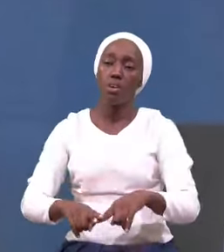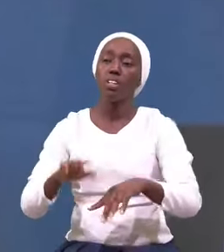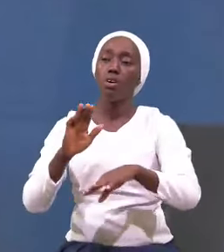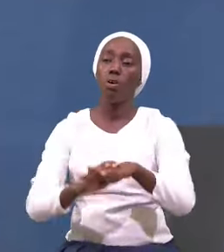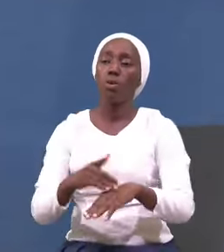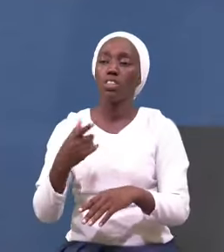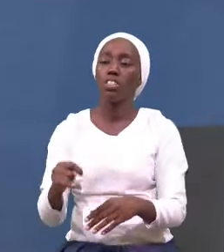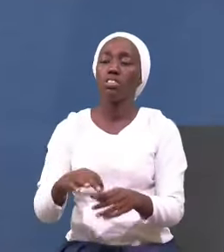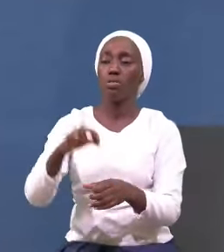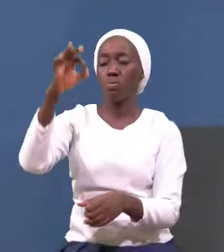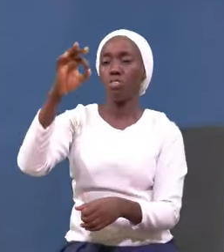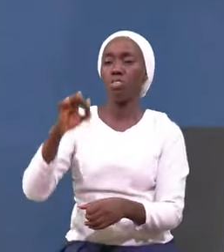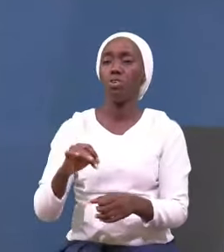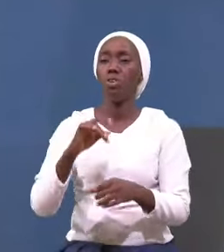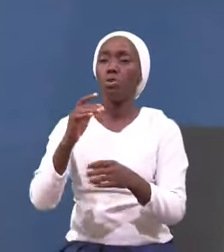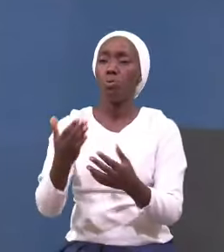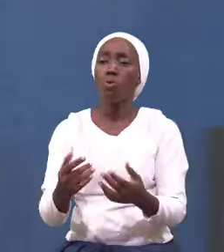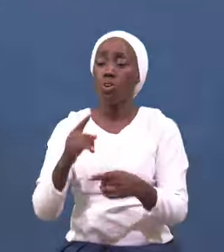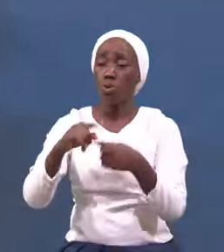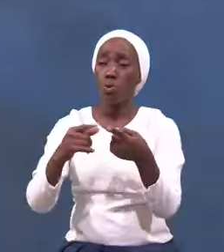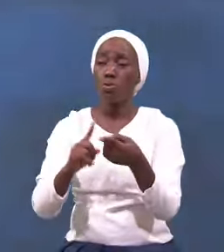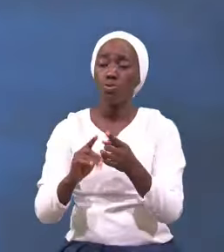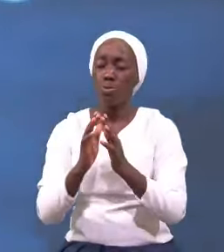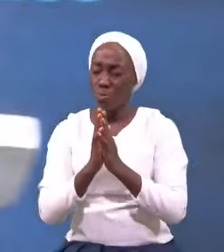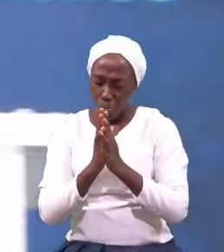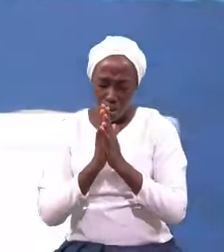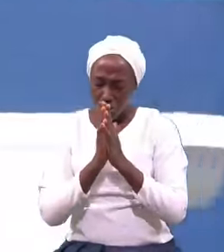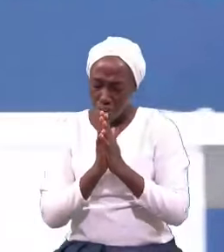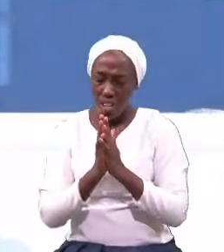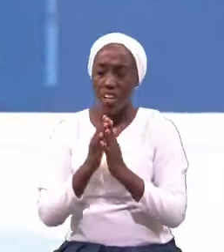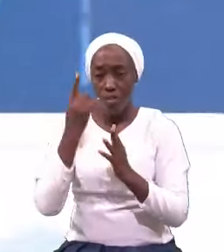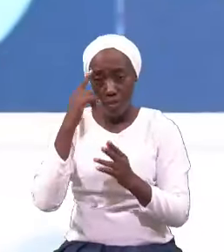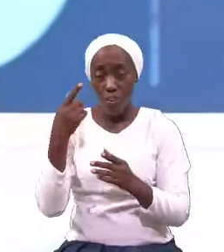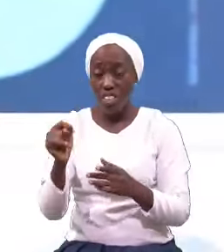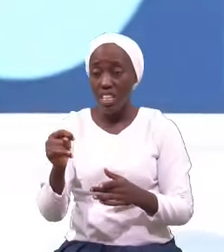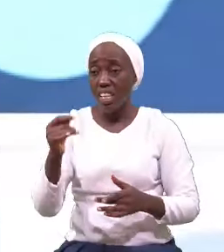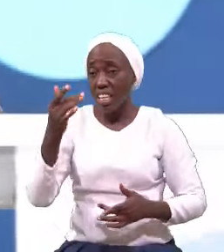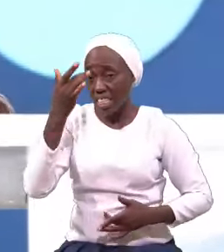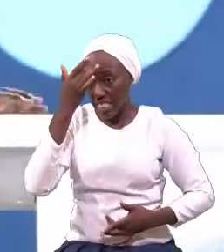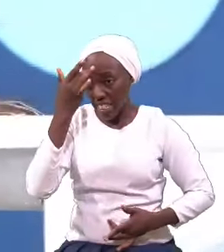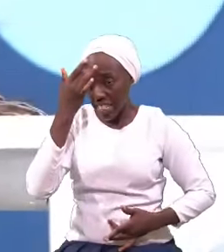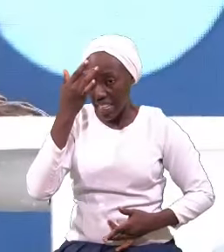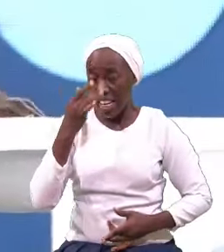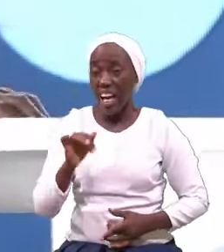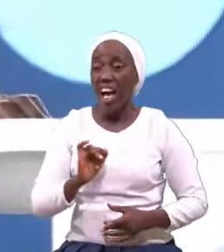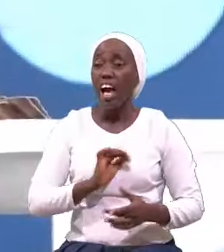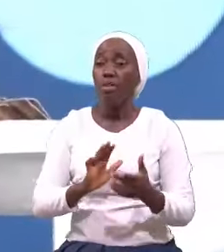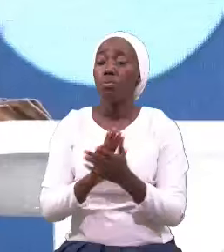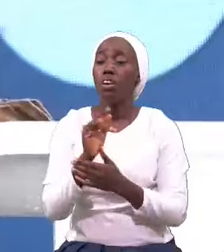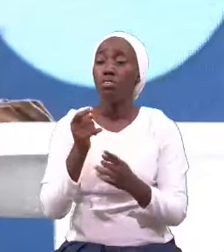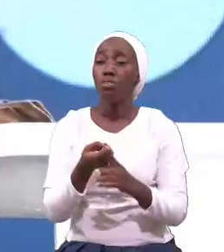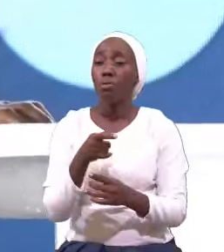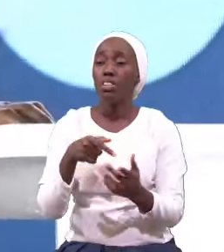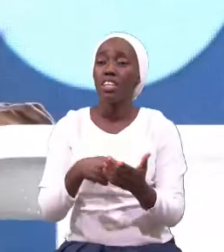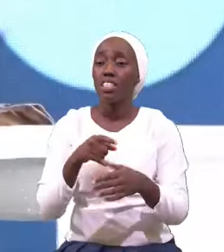When you are going to pray, you're praying for the sick. Because I believe that from this time on now,